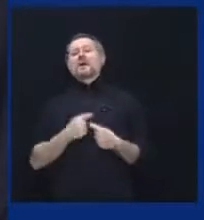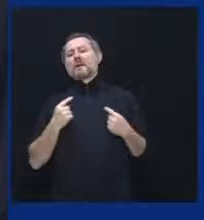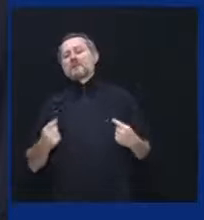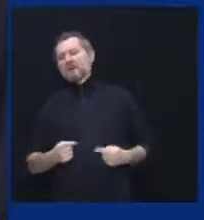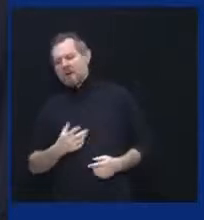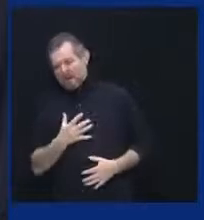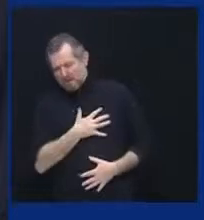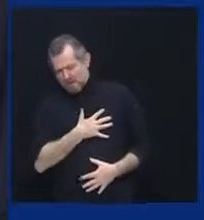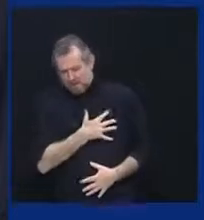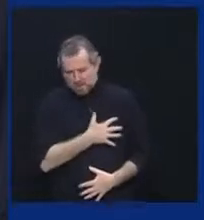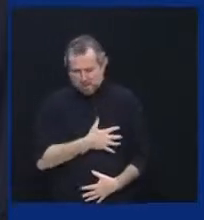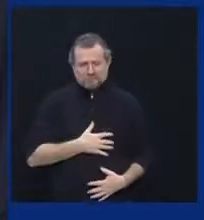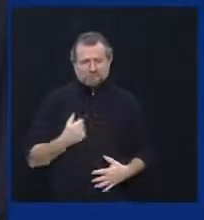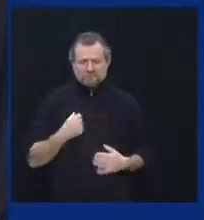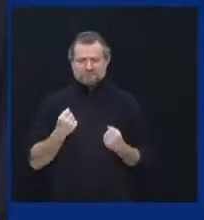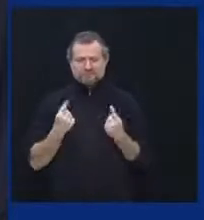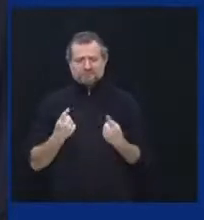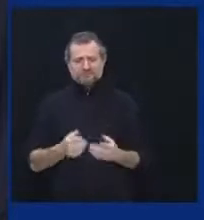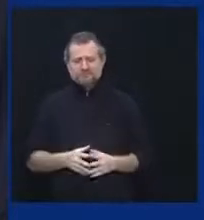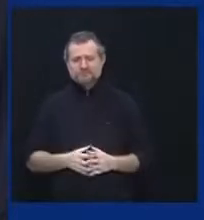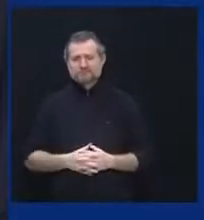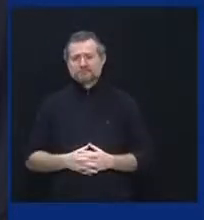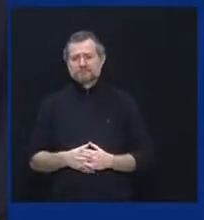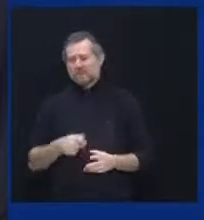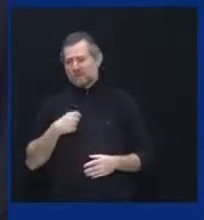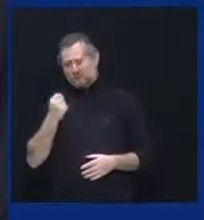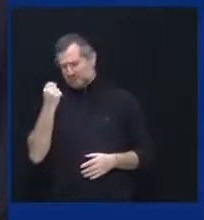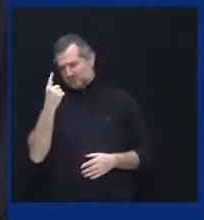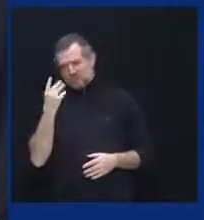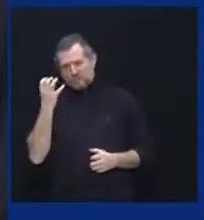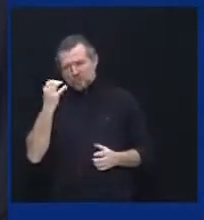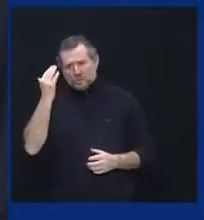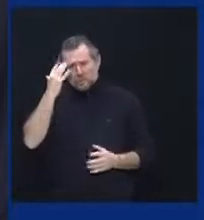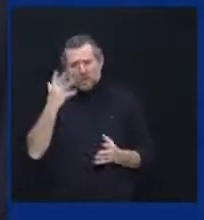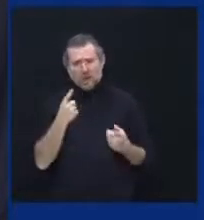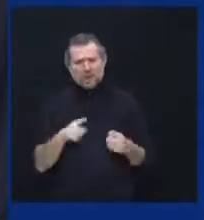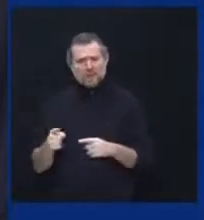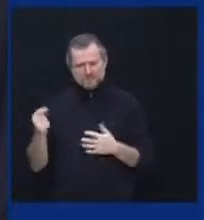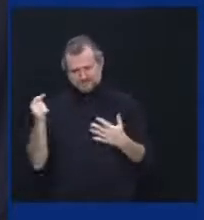I understand the search for answers.